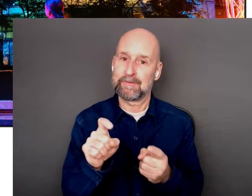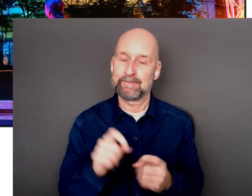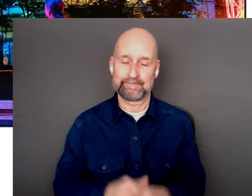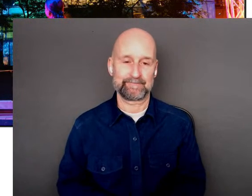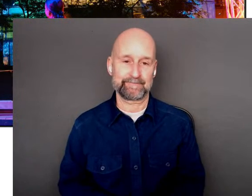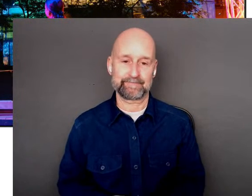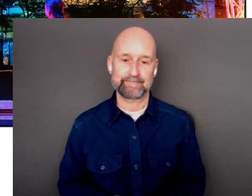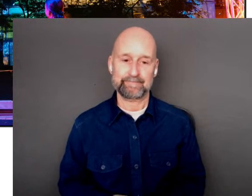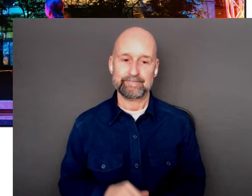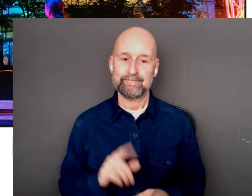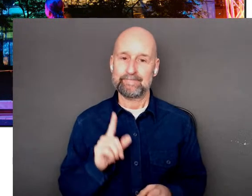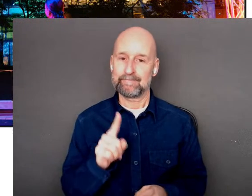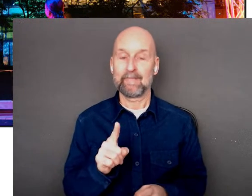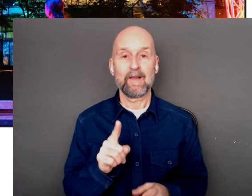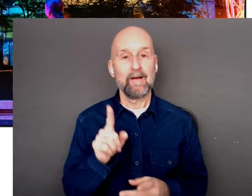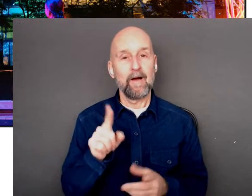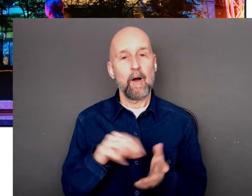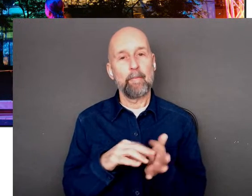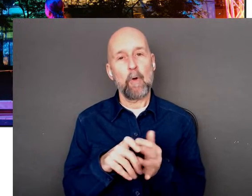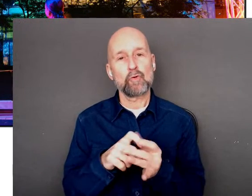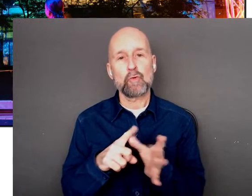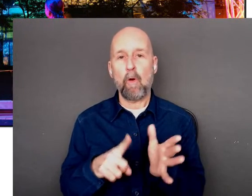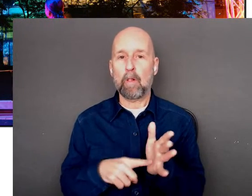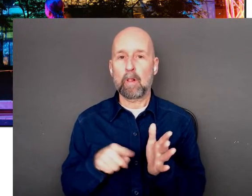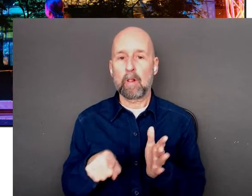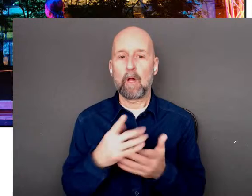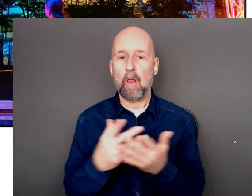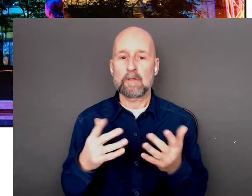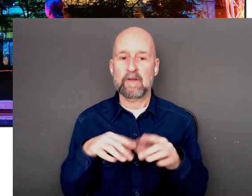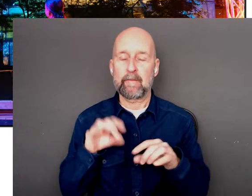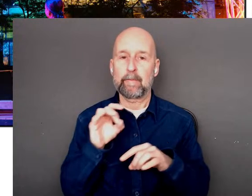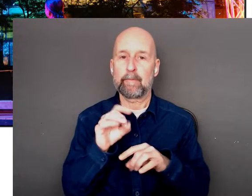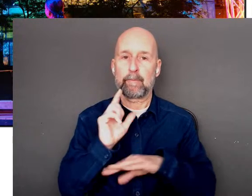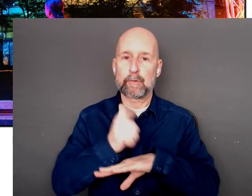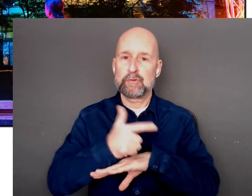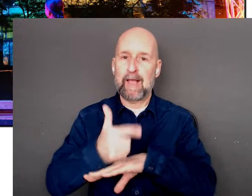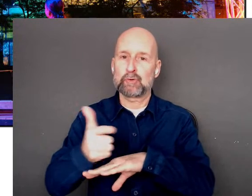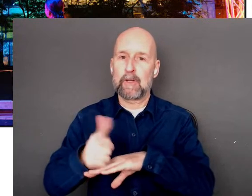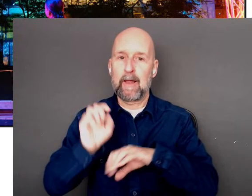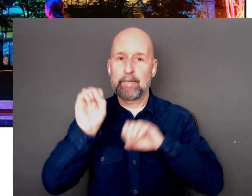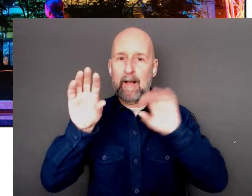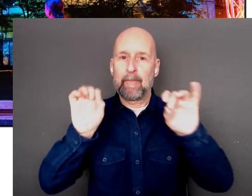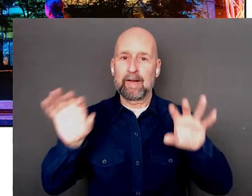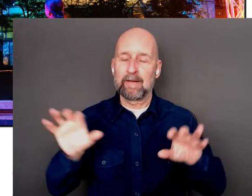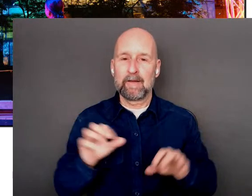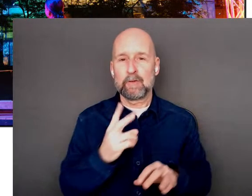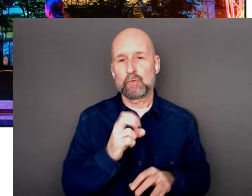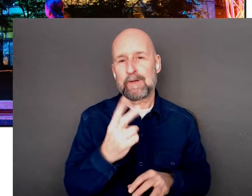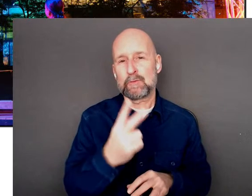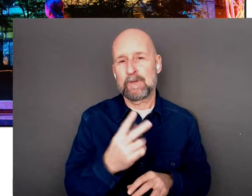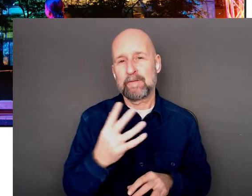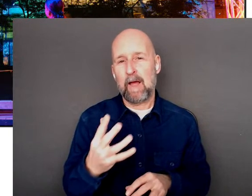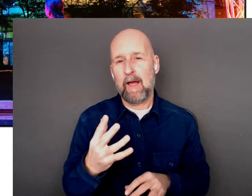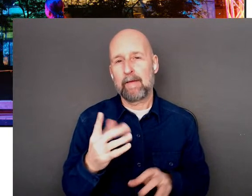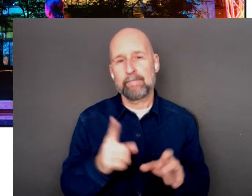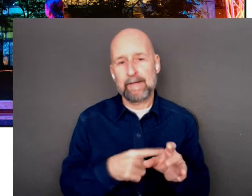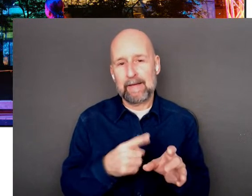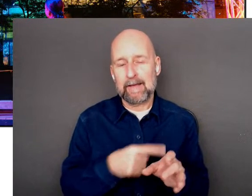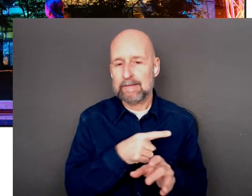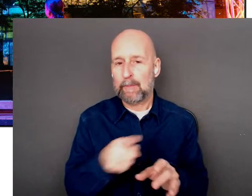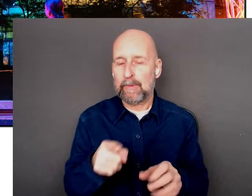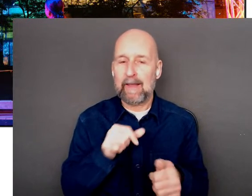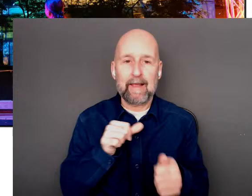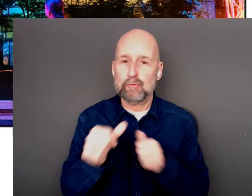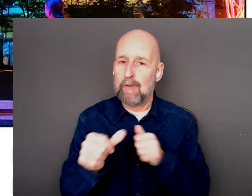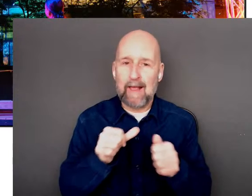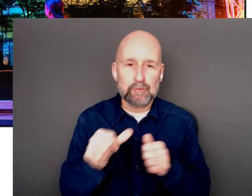is in downtown Montreal, so there's many projection mappings that have been there for, I'd say like 20, 25 years, but they're not interactive. So just by adding